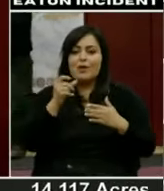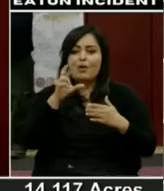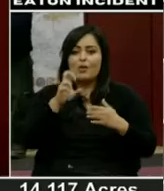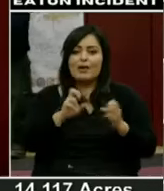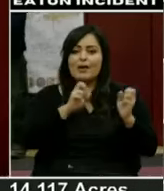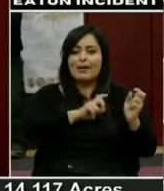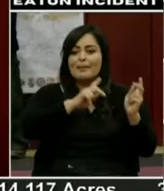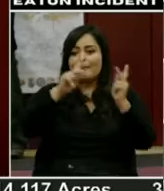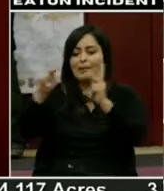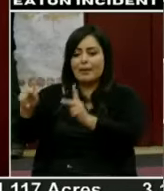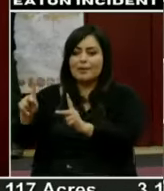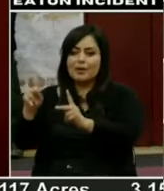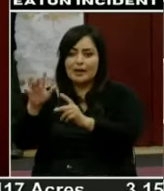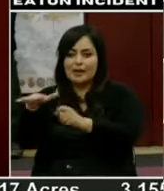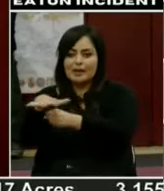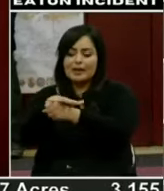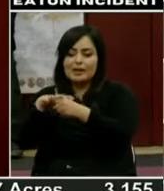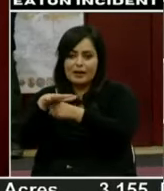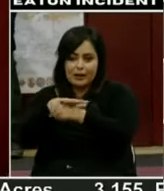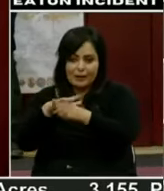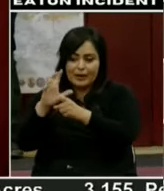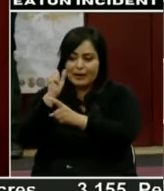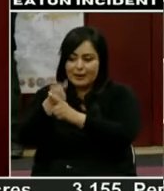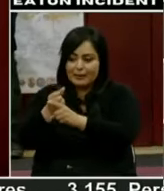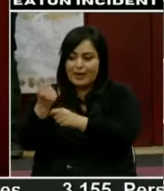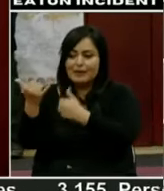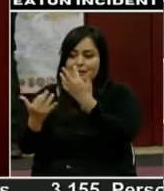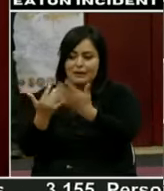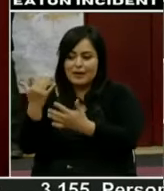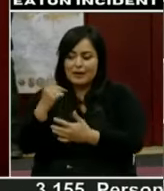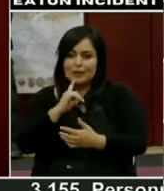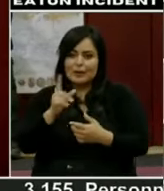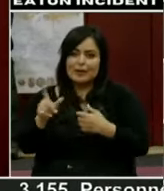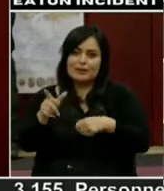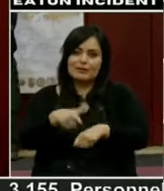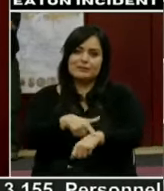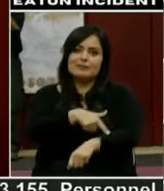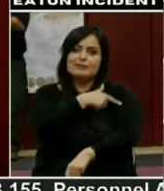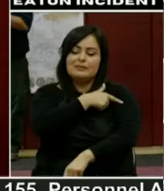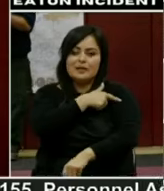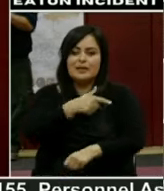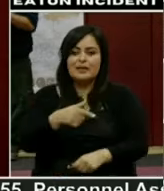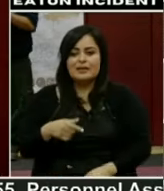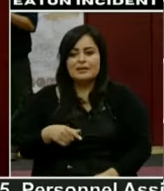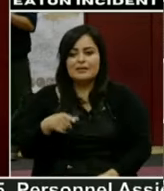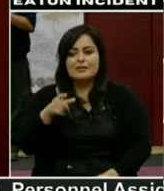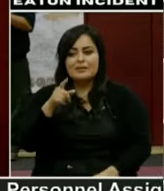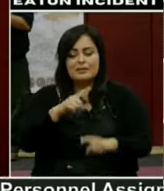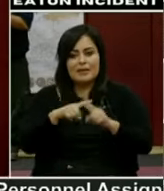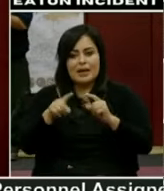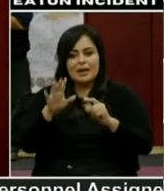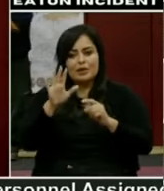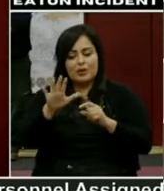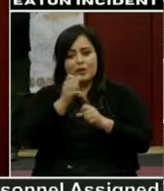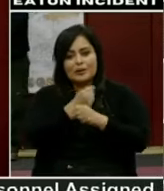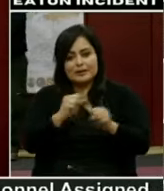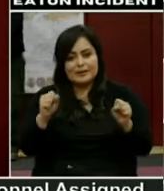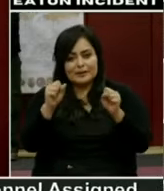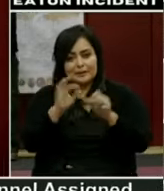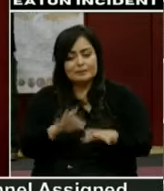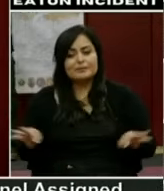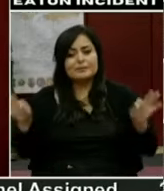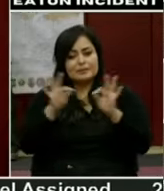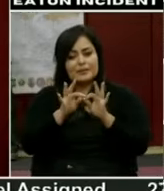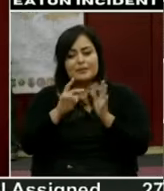have been impacted by the fire are extensive. It weighs heavy on your guys' safety, and so there's a lot